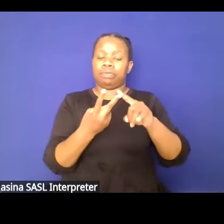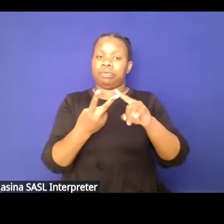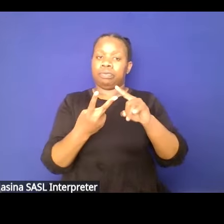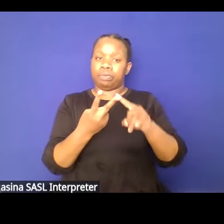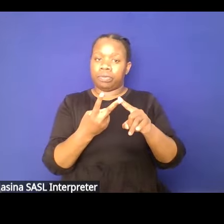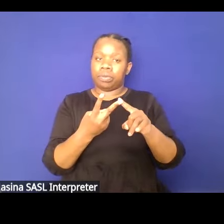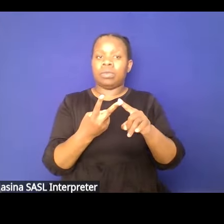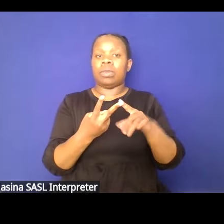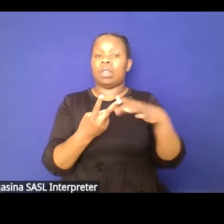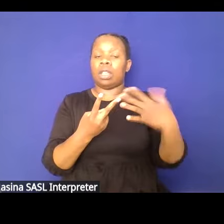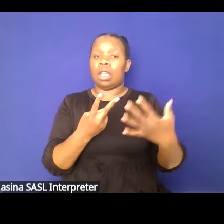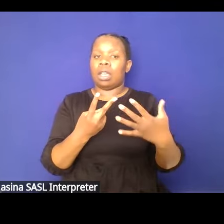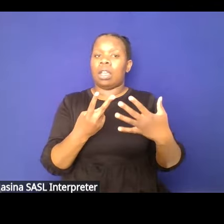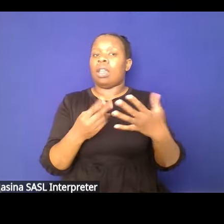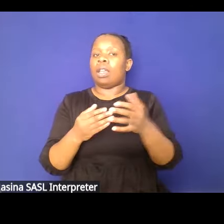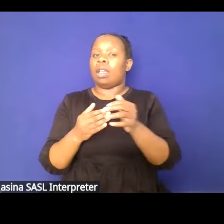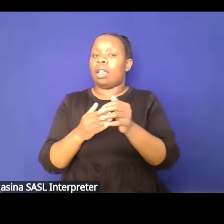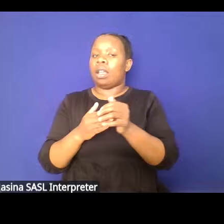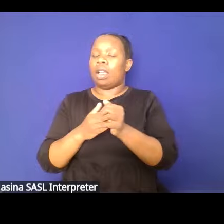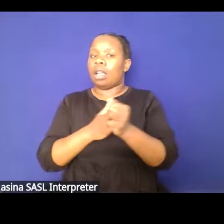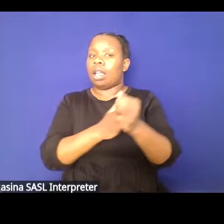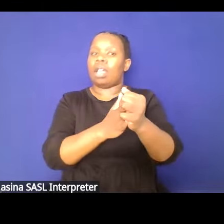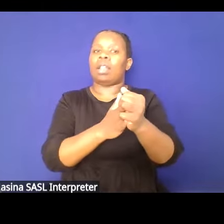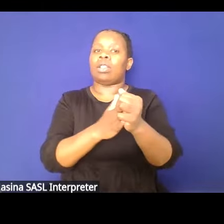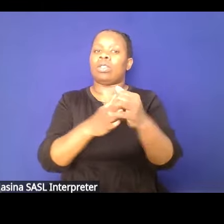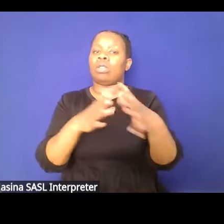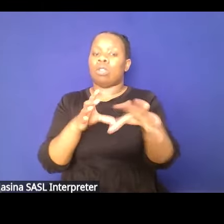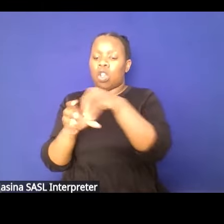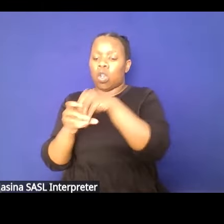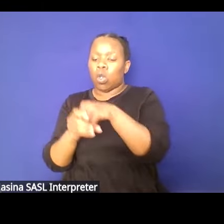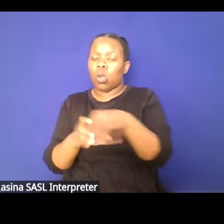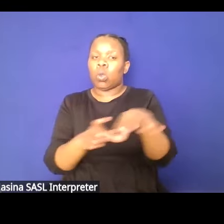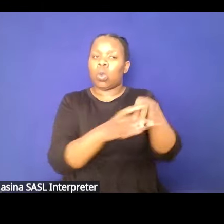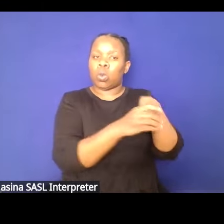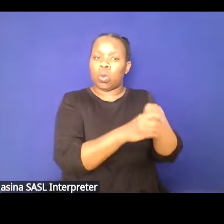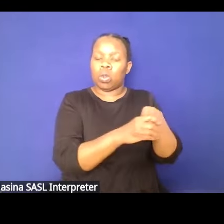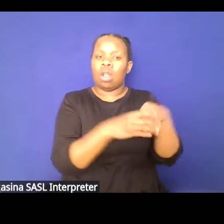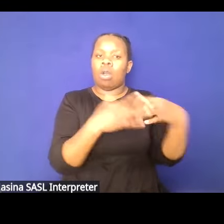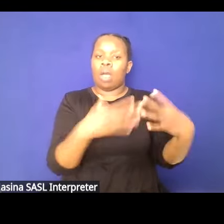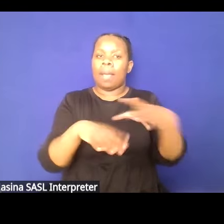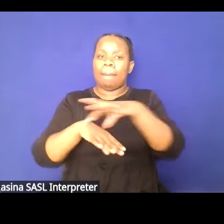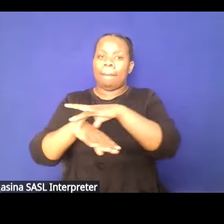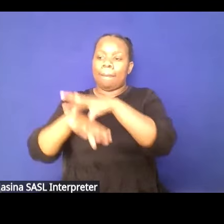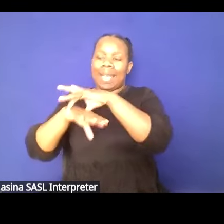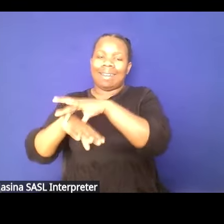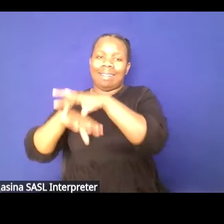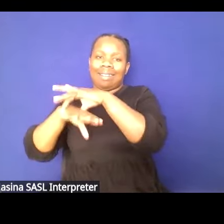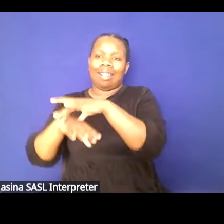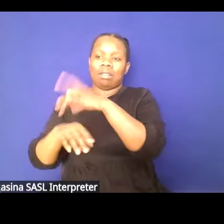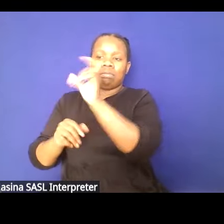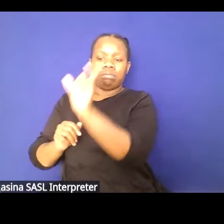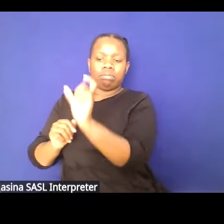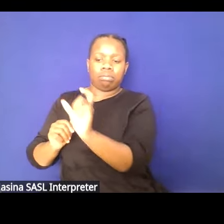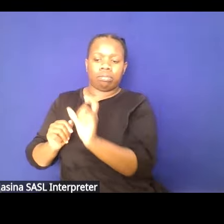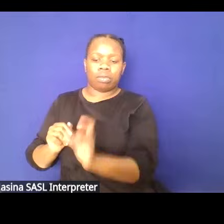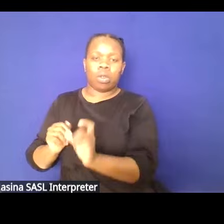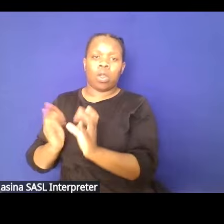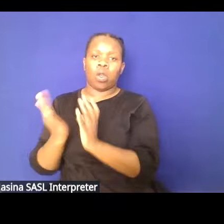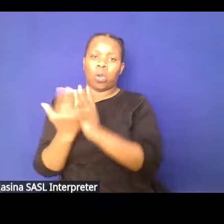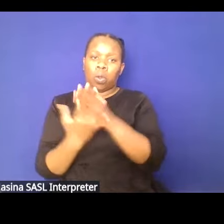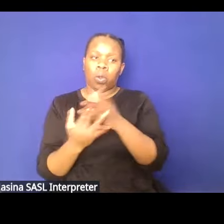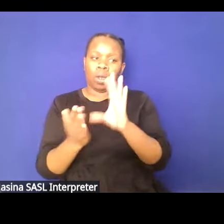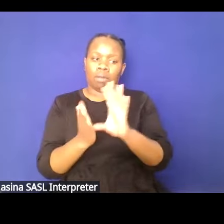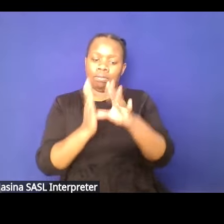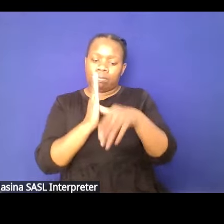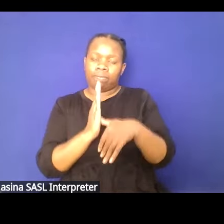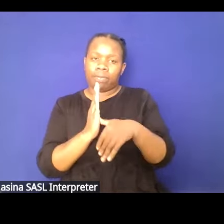what may be included, for example, medical claims with regards to disability-related tax